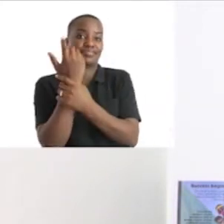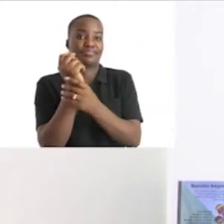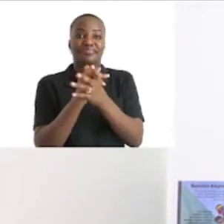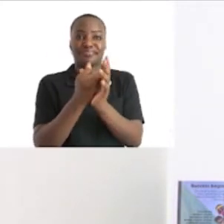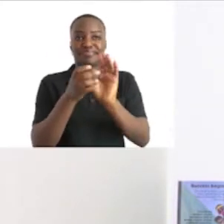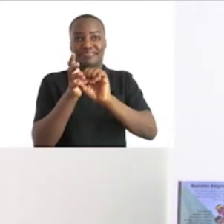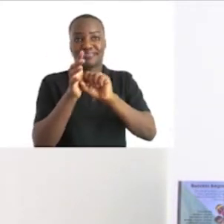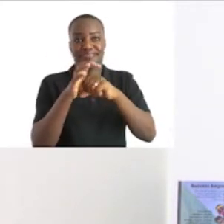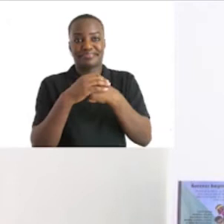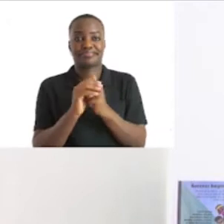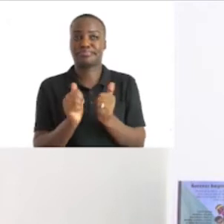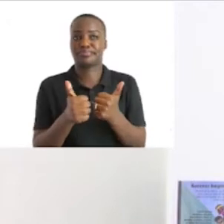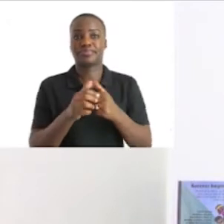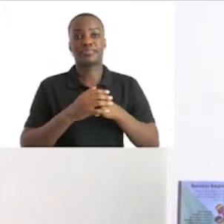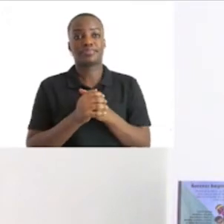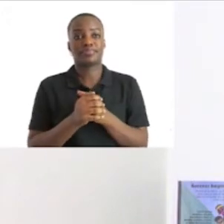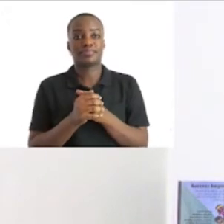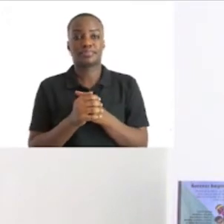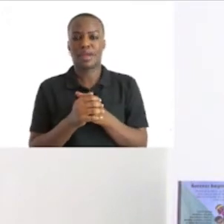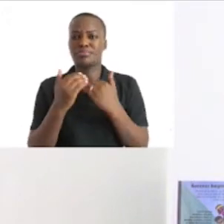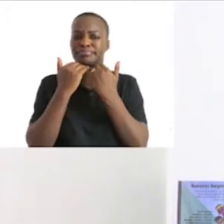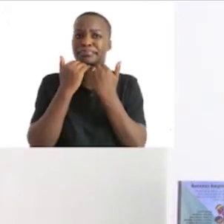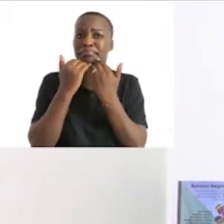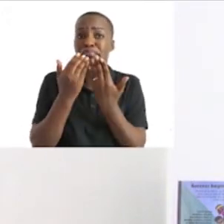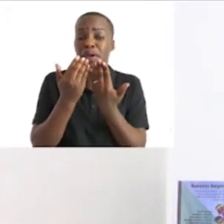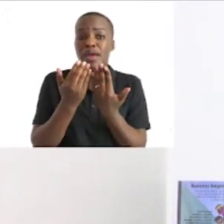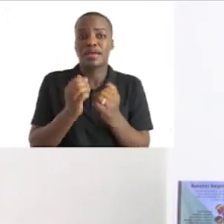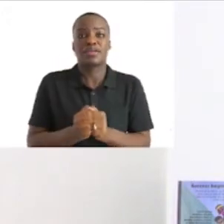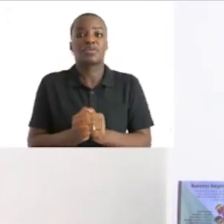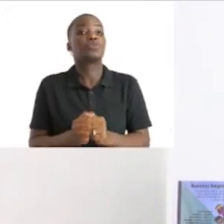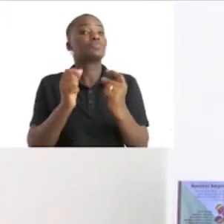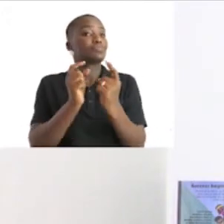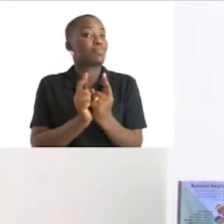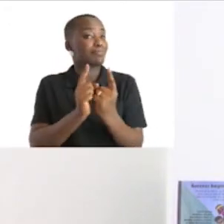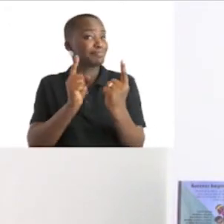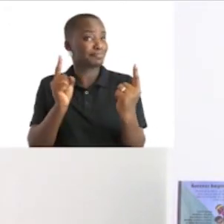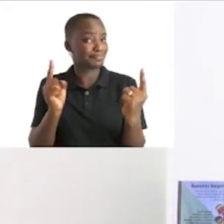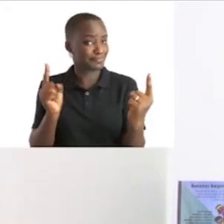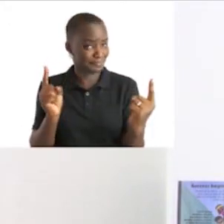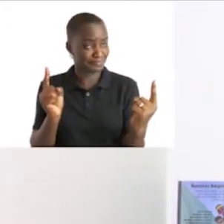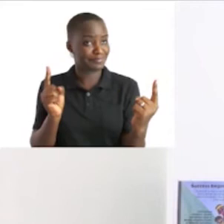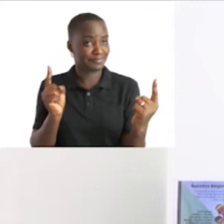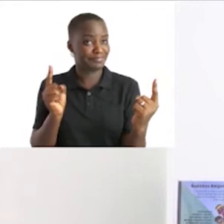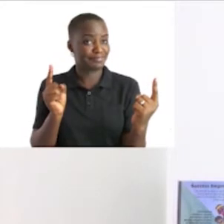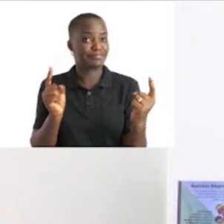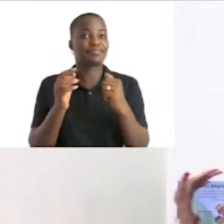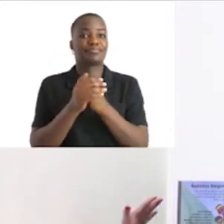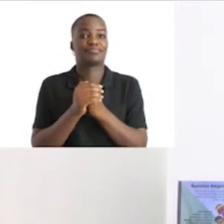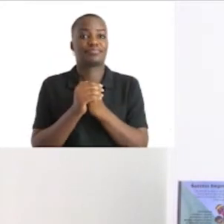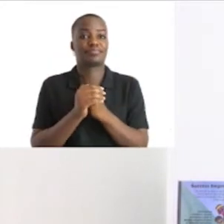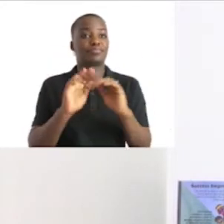the wrists. Well done. It's also important for us to practice good social distancing. So